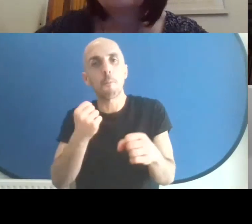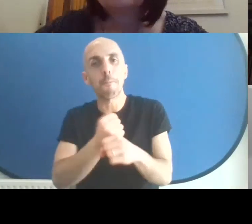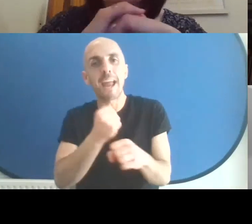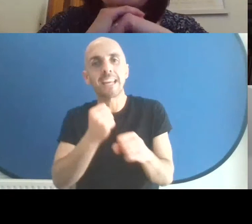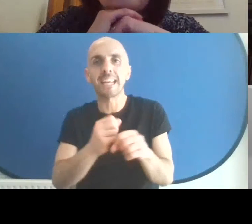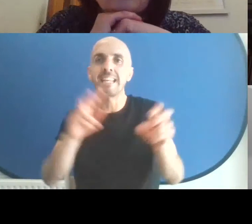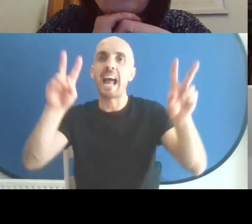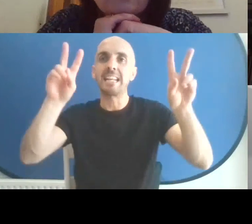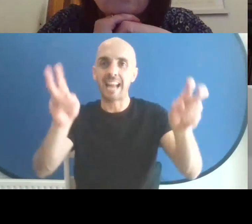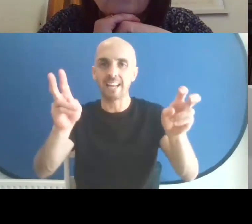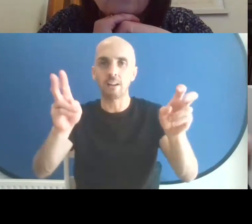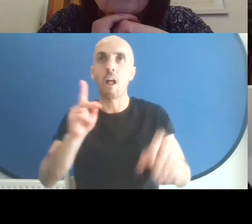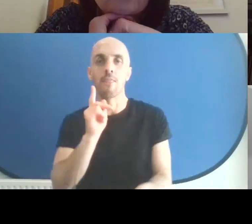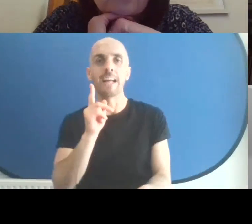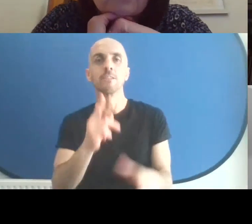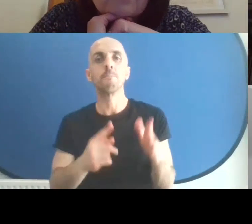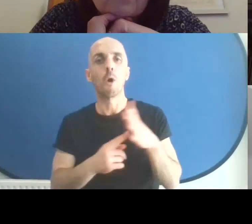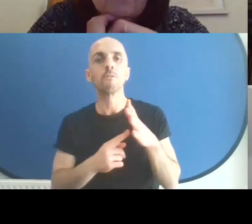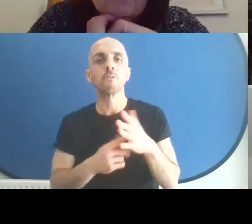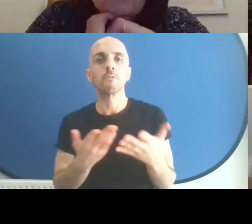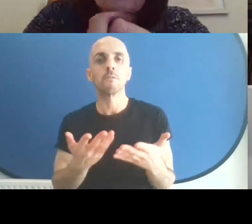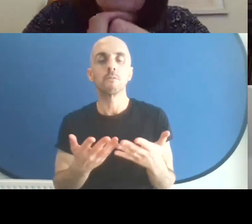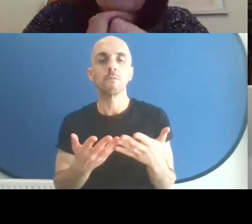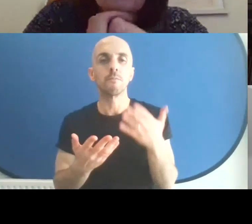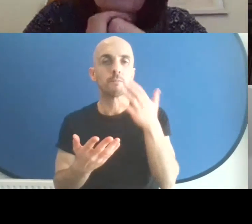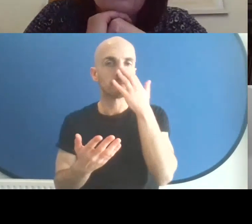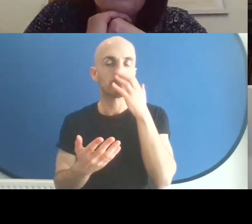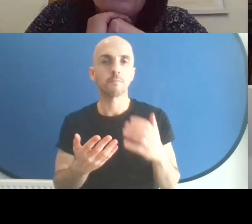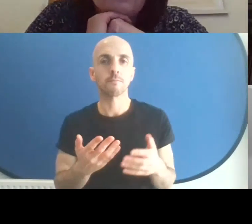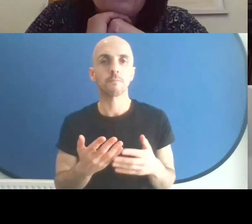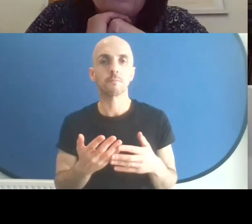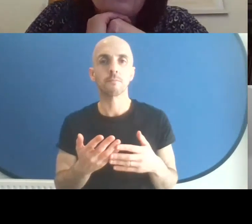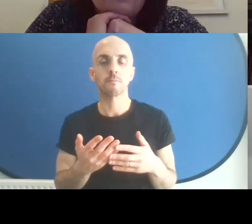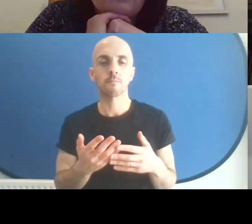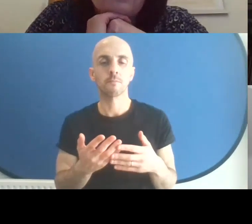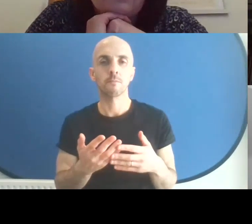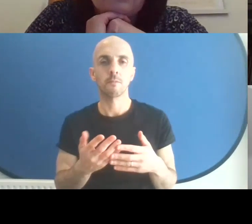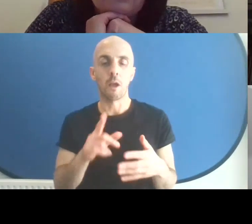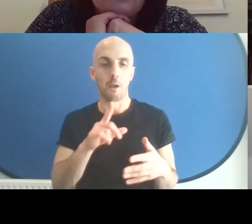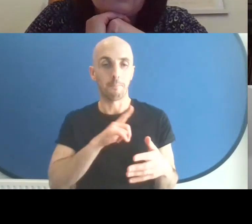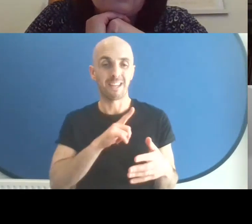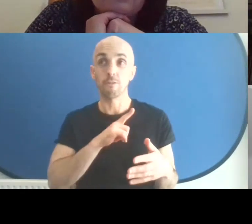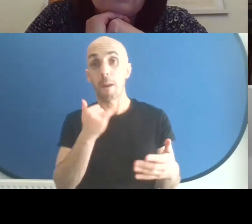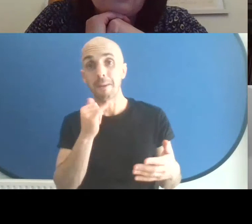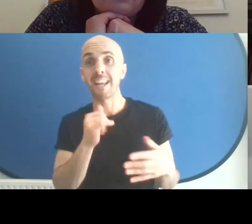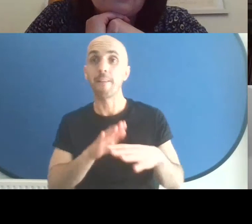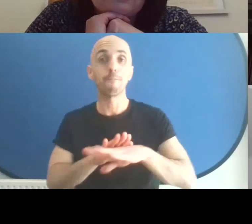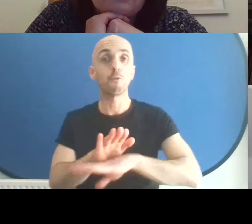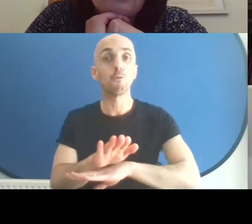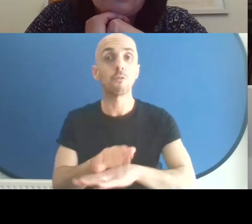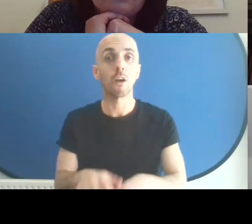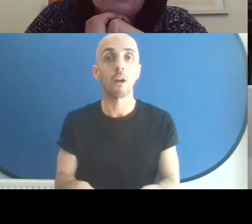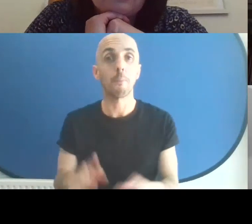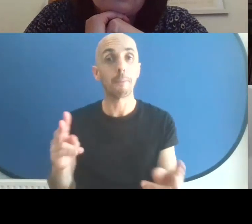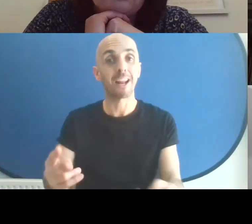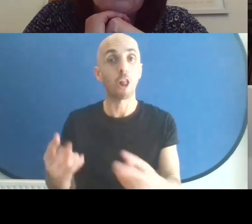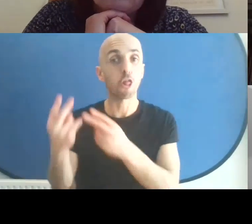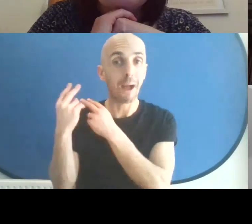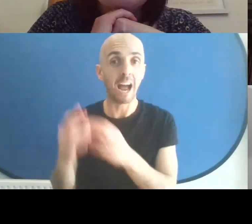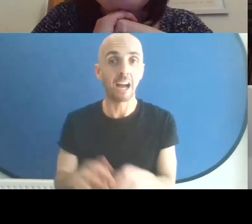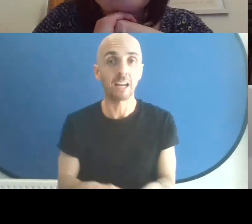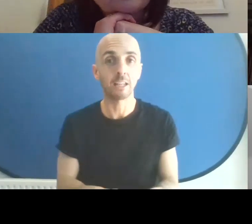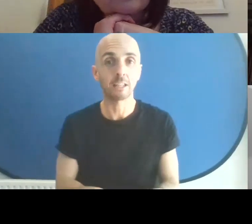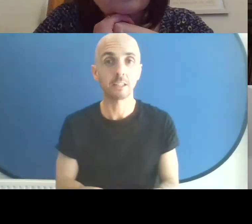get to a point where, you know, at some point in the future, I'm sure people will look back and question some of the decisions that have been